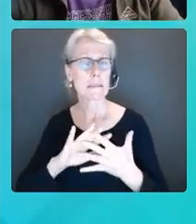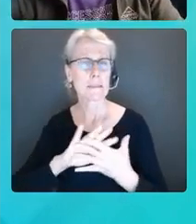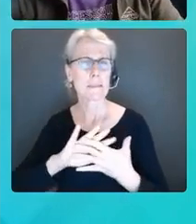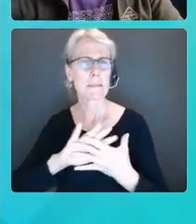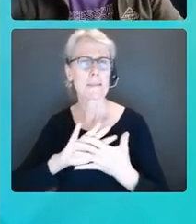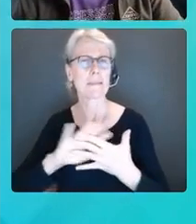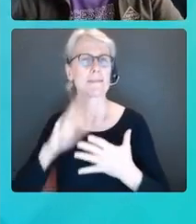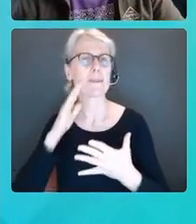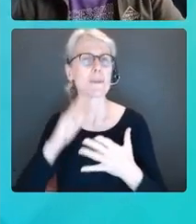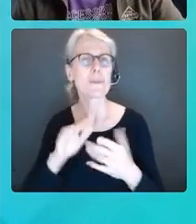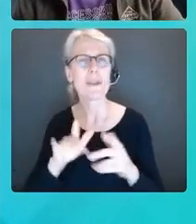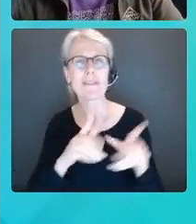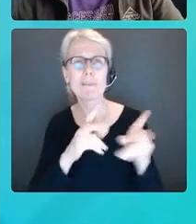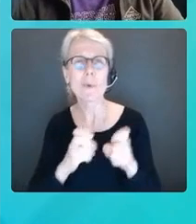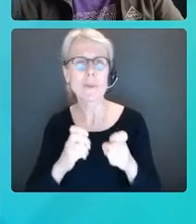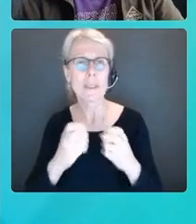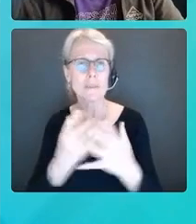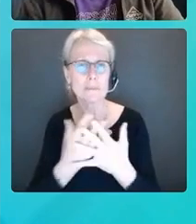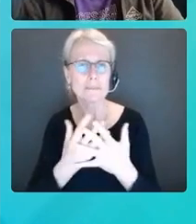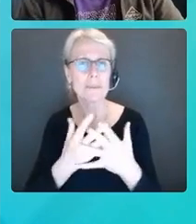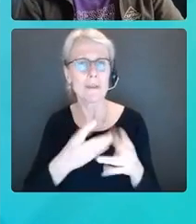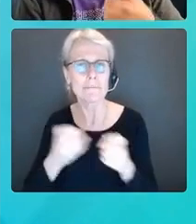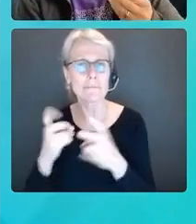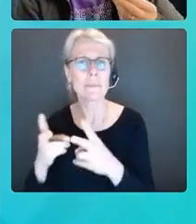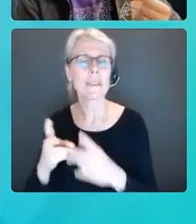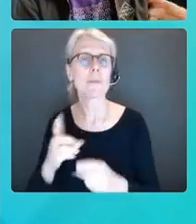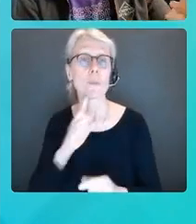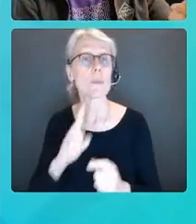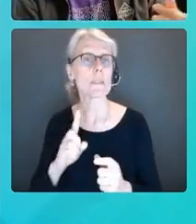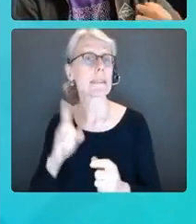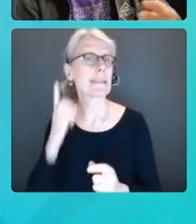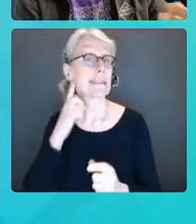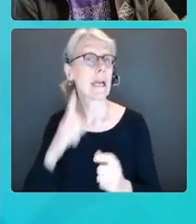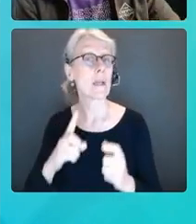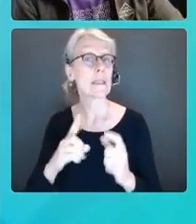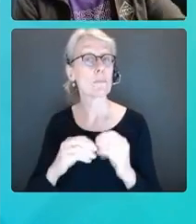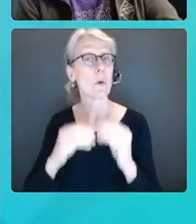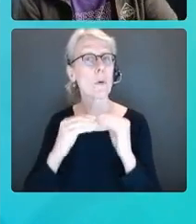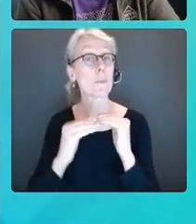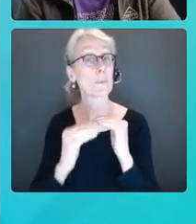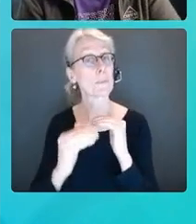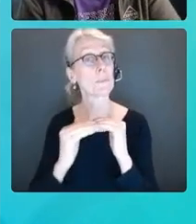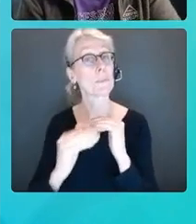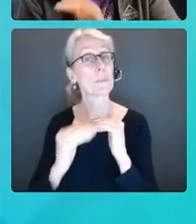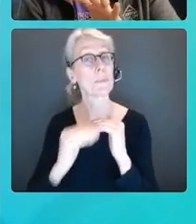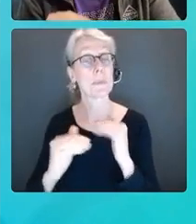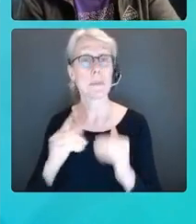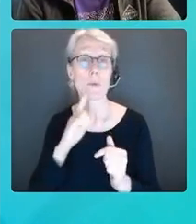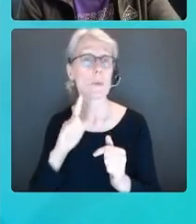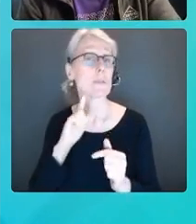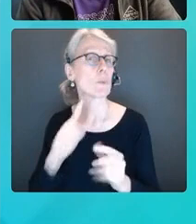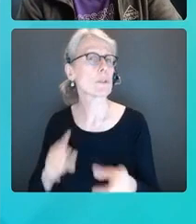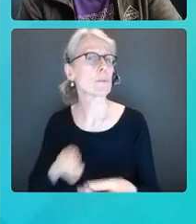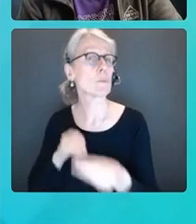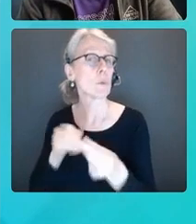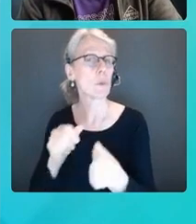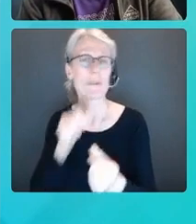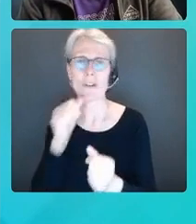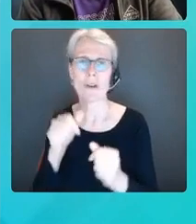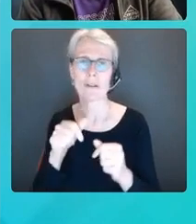processing. So the default is a monotone, but it's a smoother sound than you got on this demo.